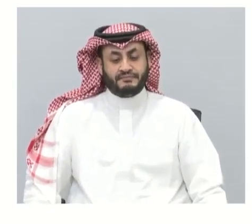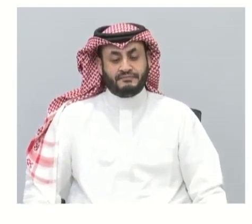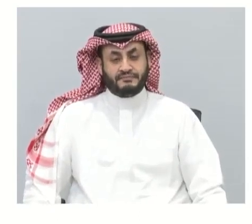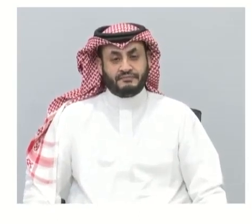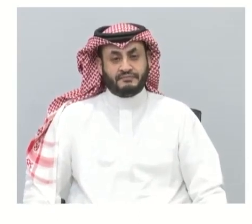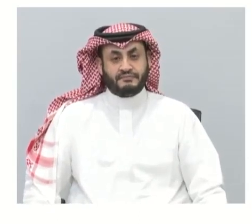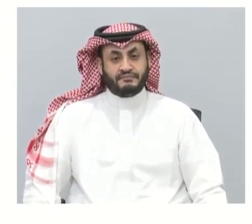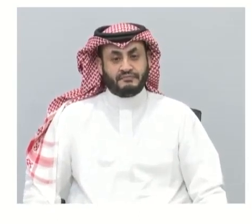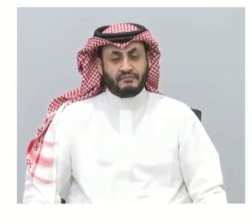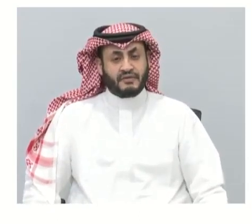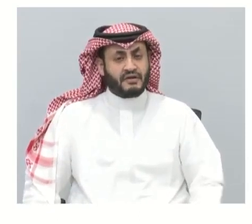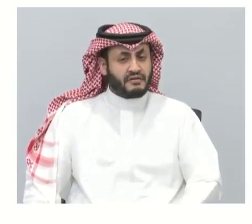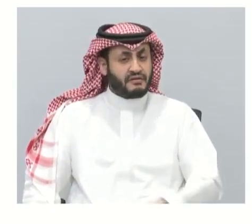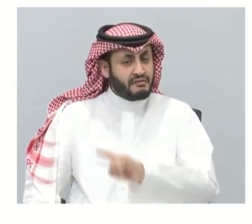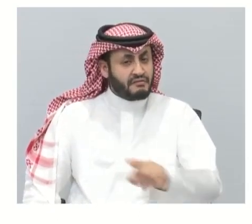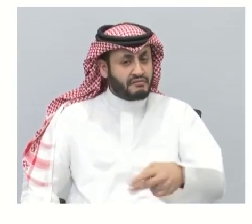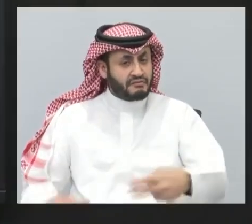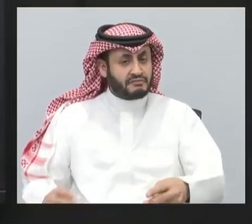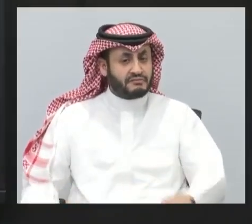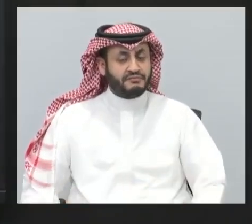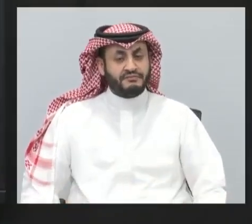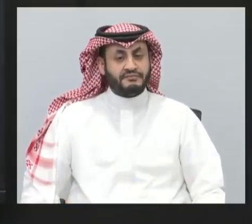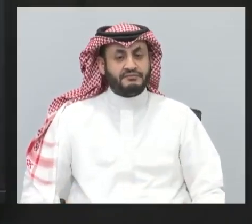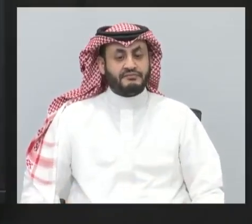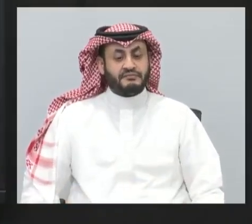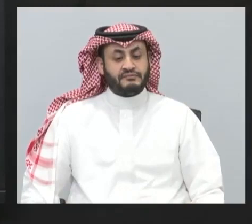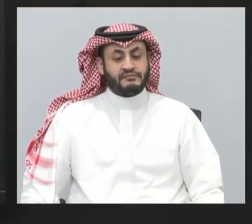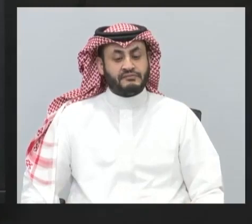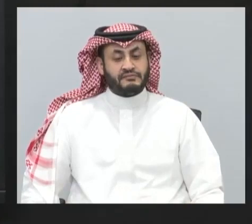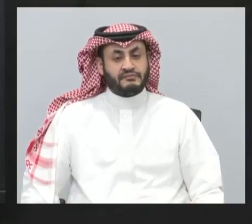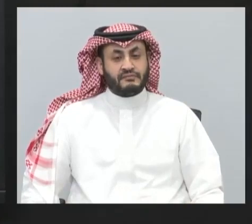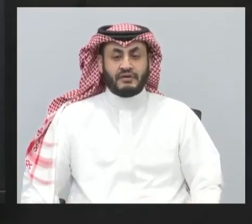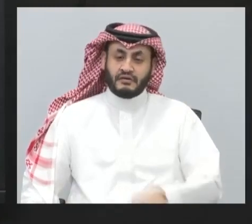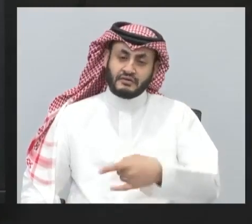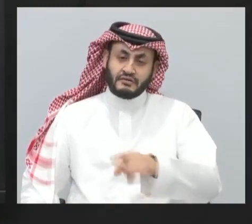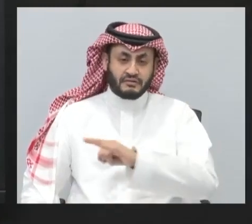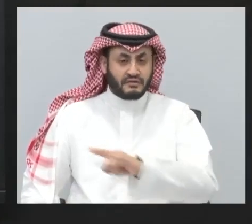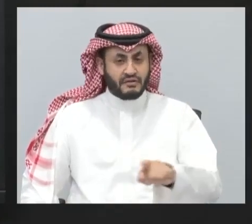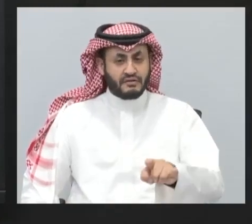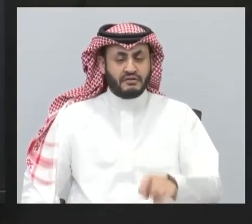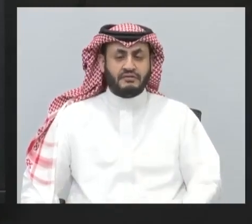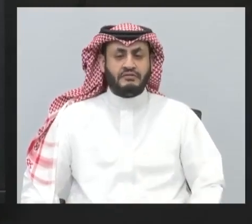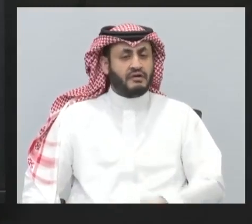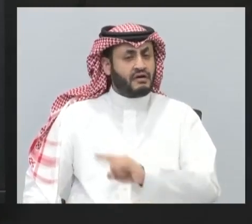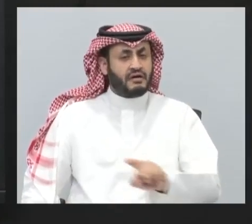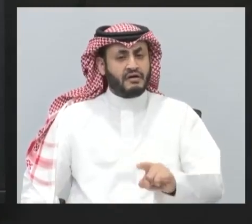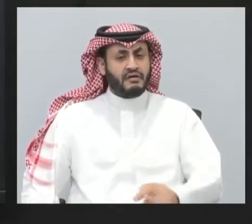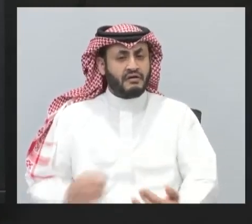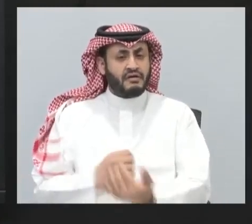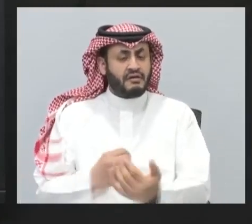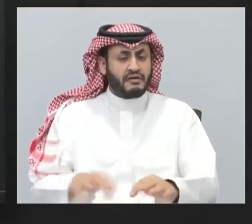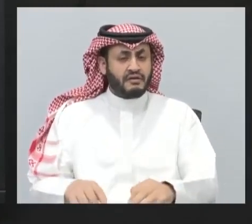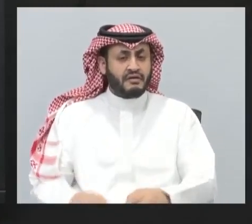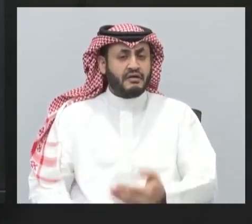So, what do you think the writer? What does he believe? He believes that he is against